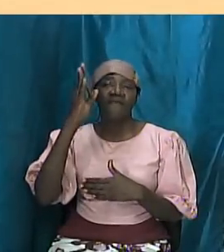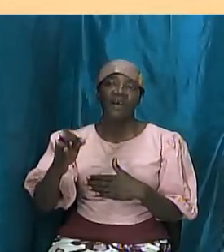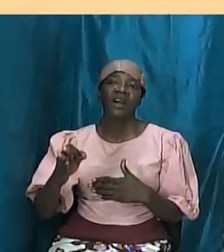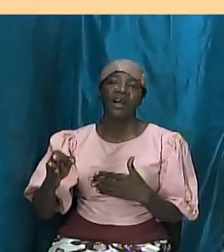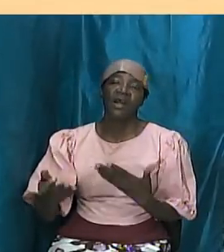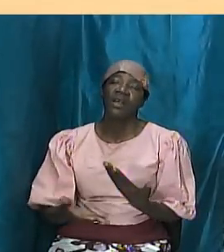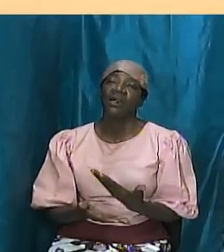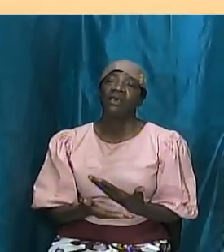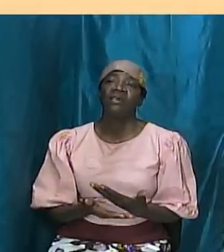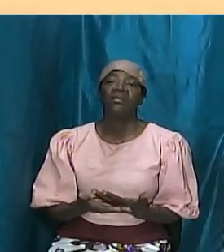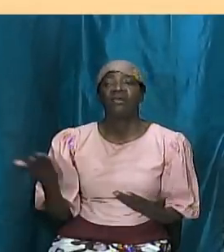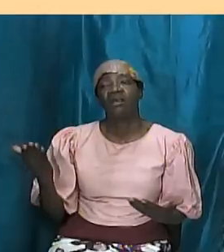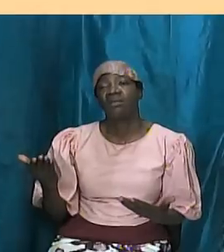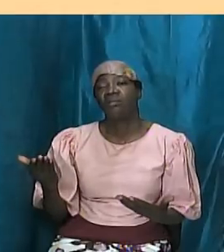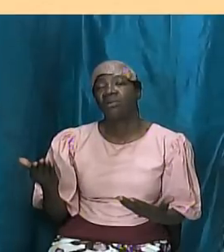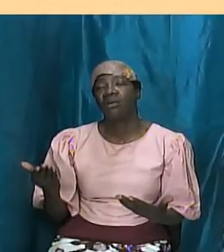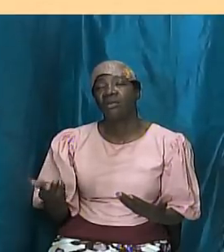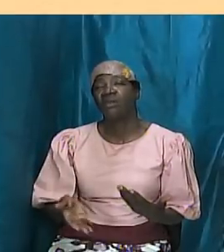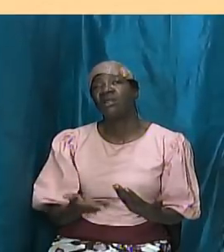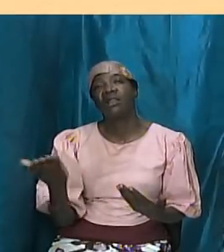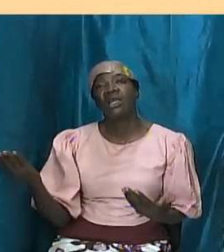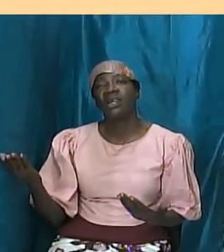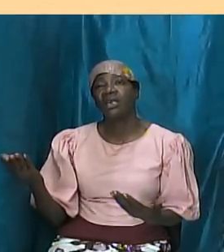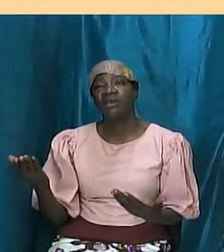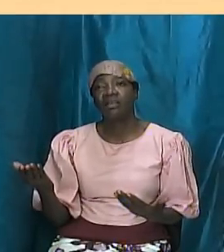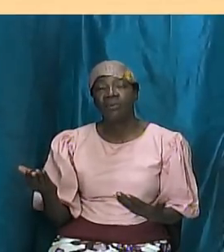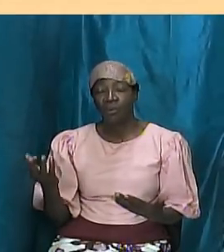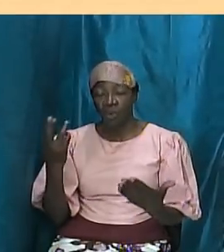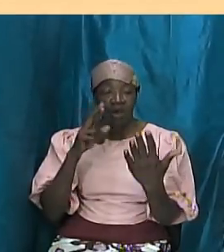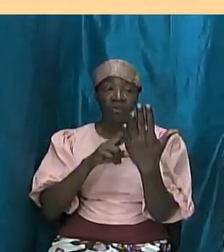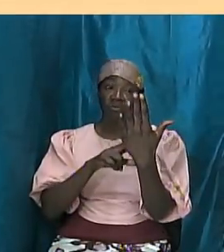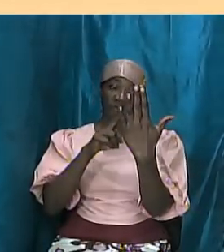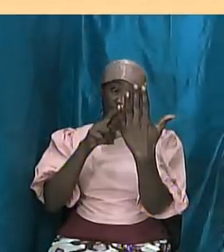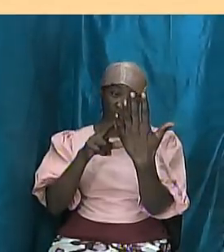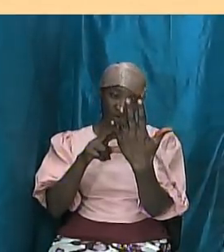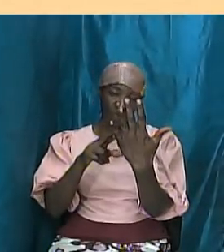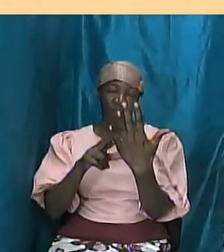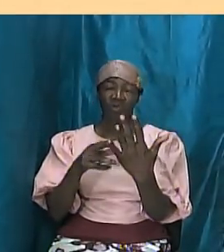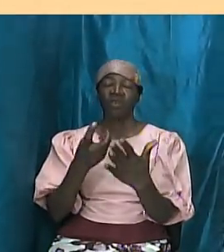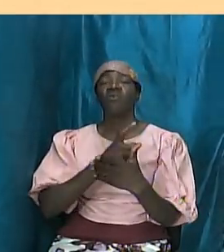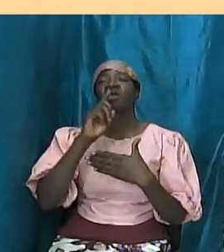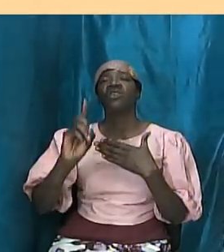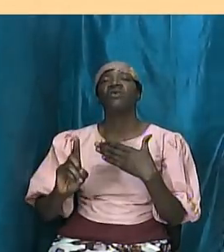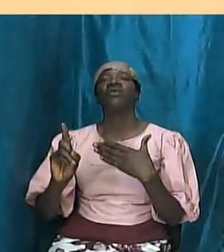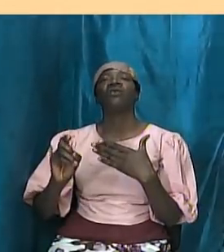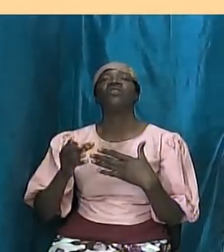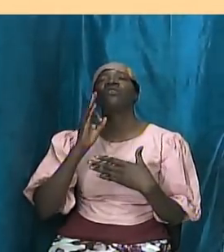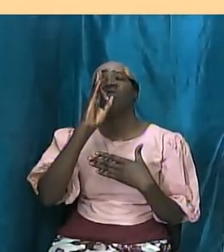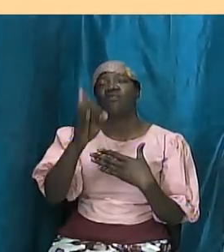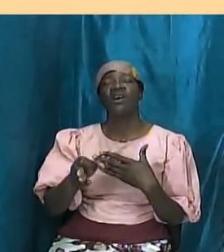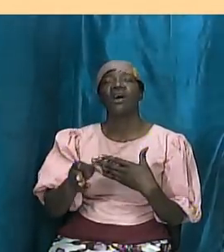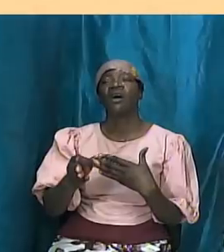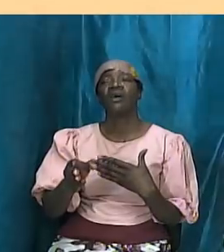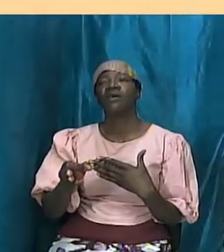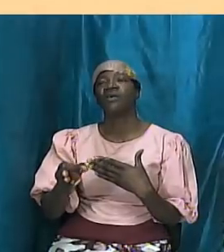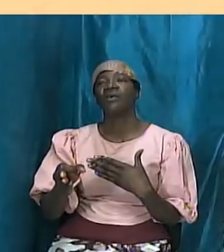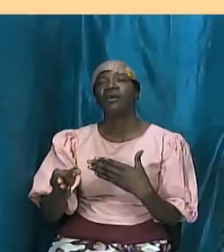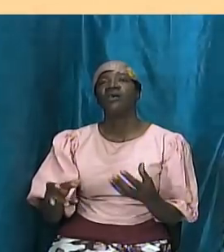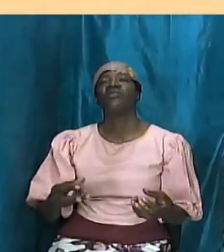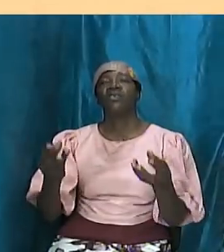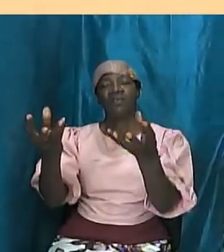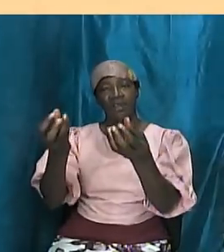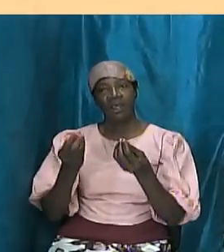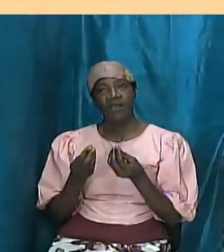simple surveys and reviews that we have done so far, which has given